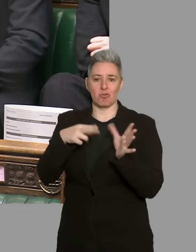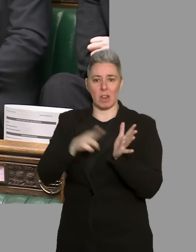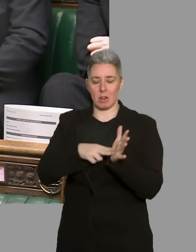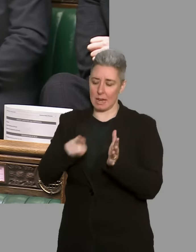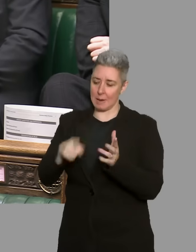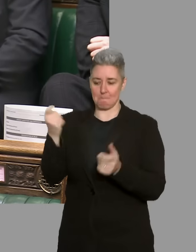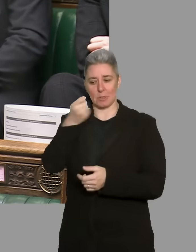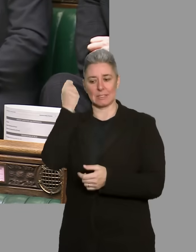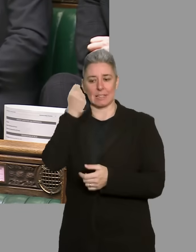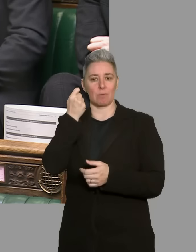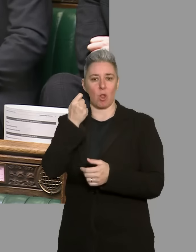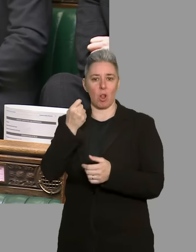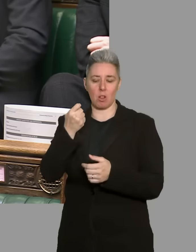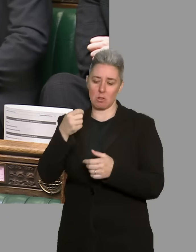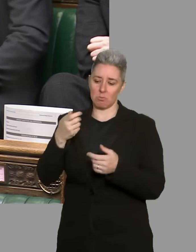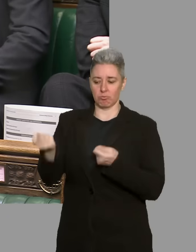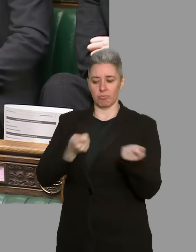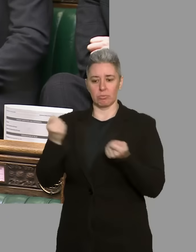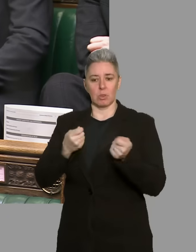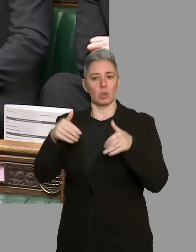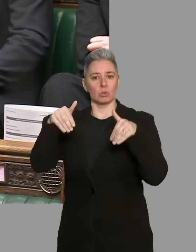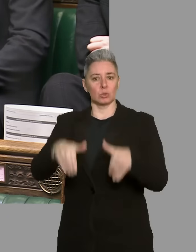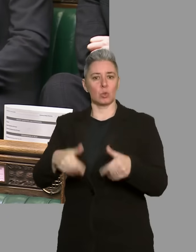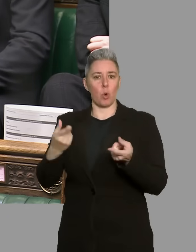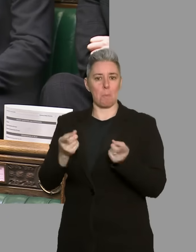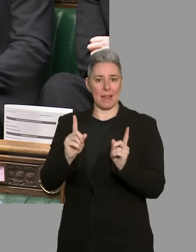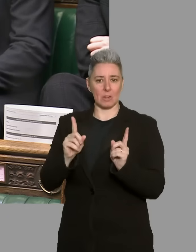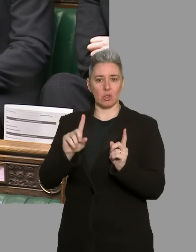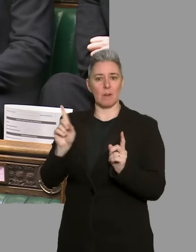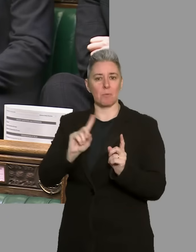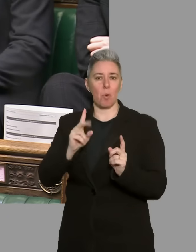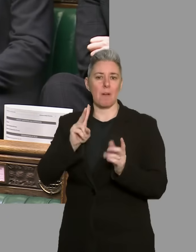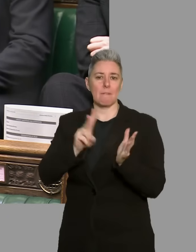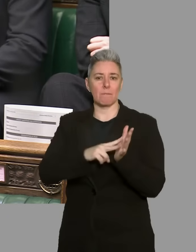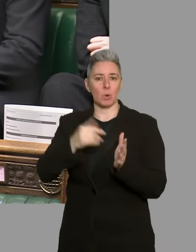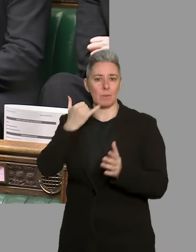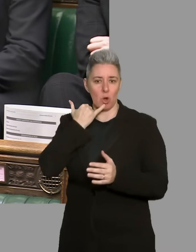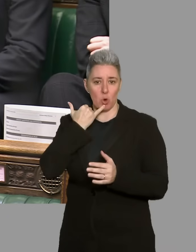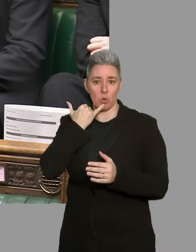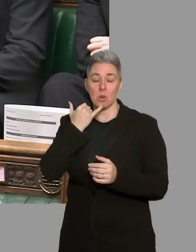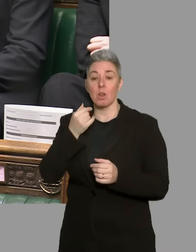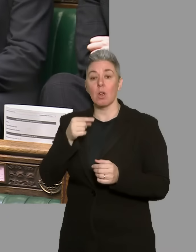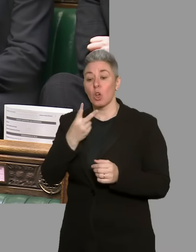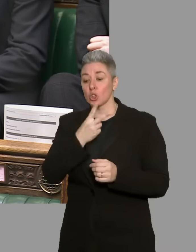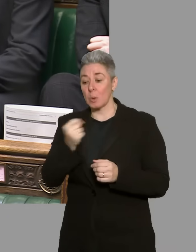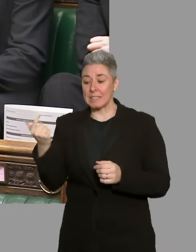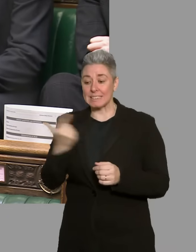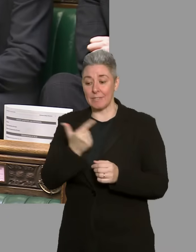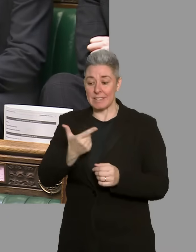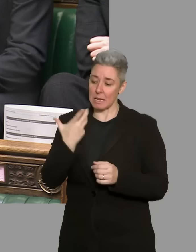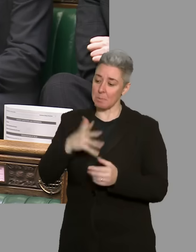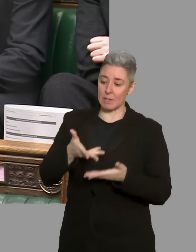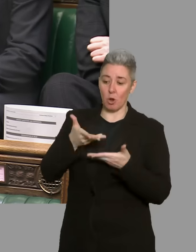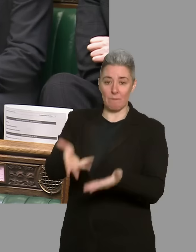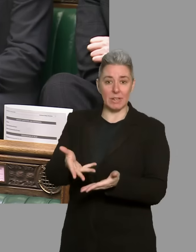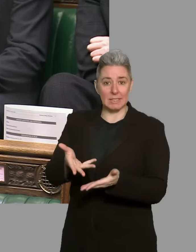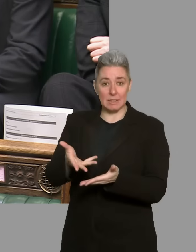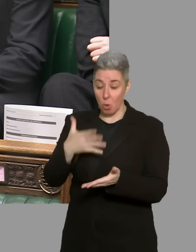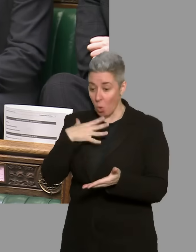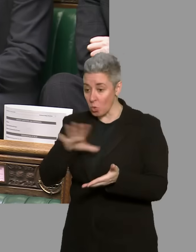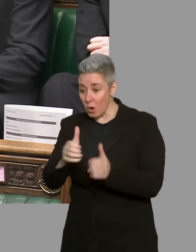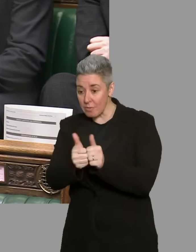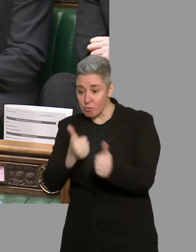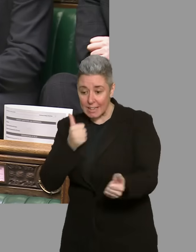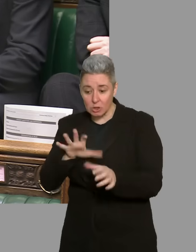take on a franchise of one of their thriving stores. But then the goalposts changed, and he was then forced to take on